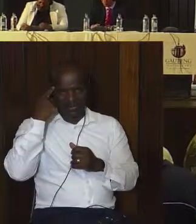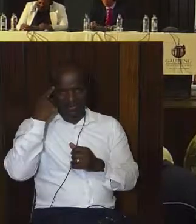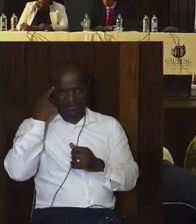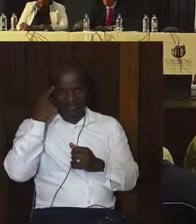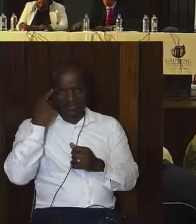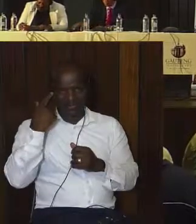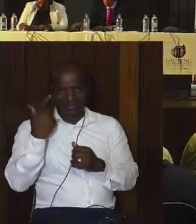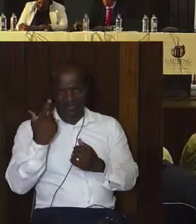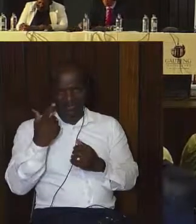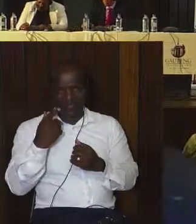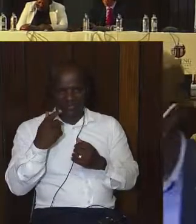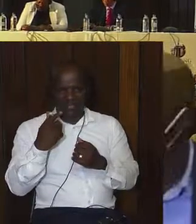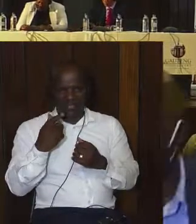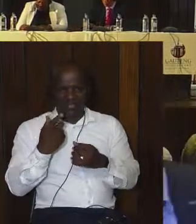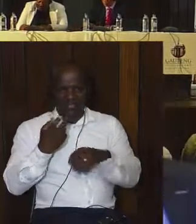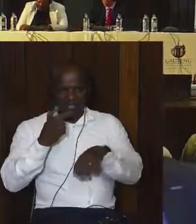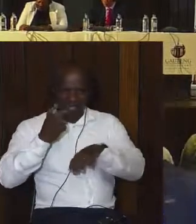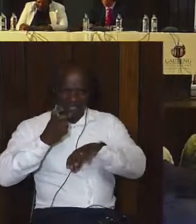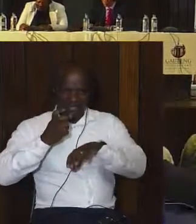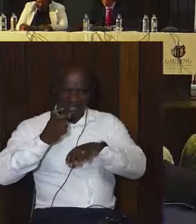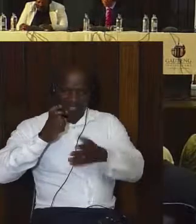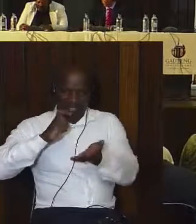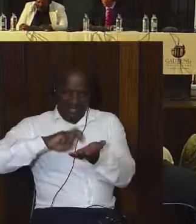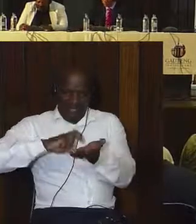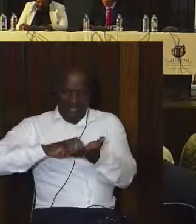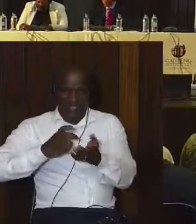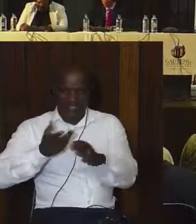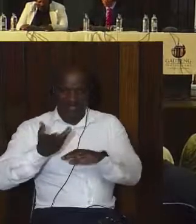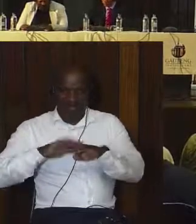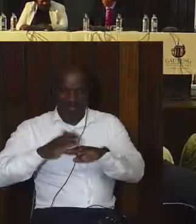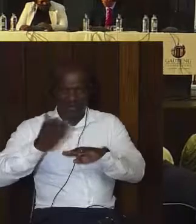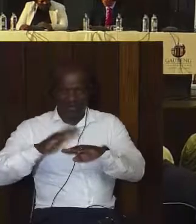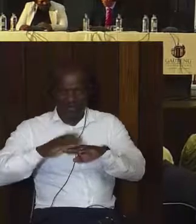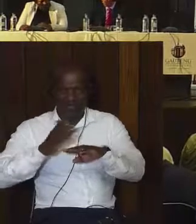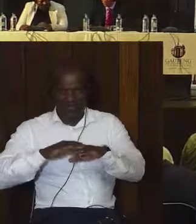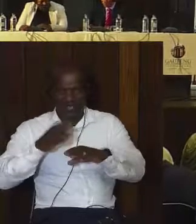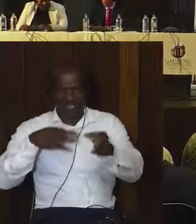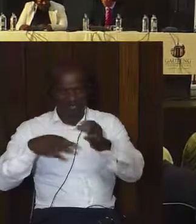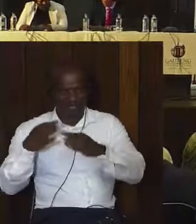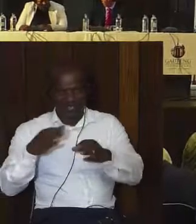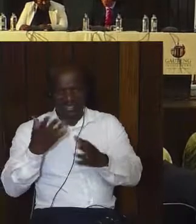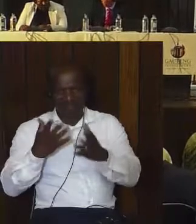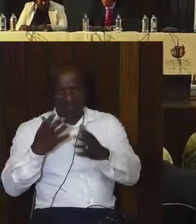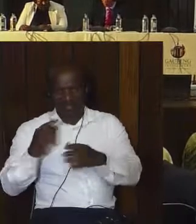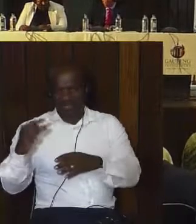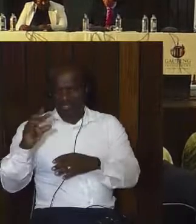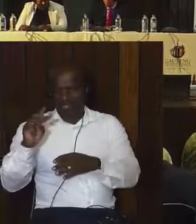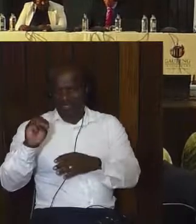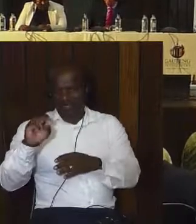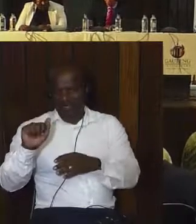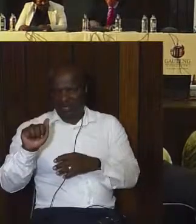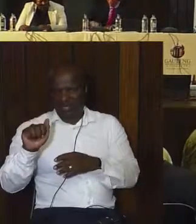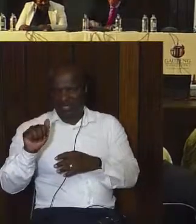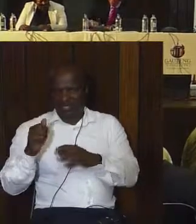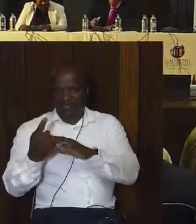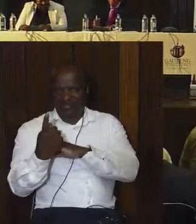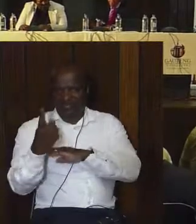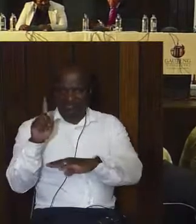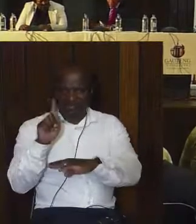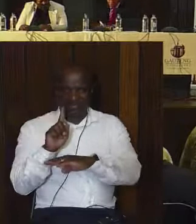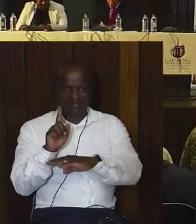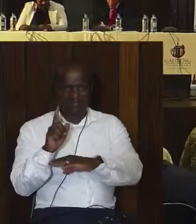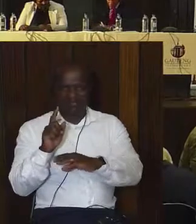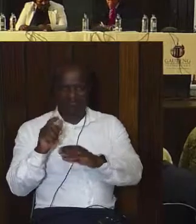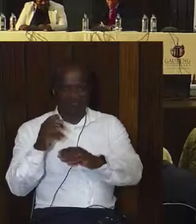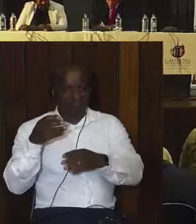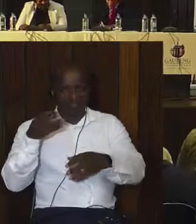we need further explanation. Maybe GMA need to come and make a presentation in terms of, and I will not understand, I